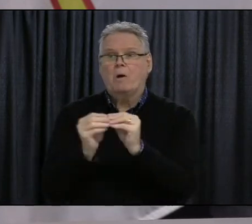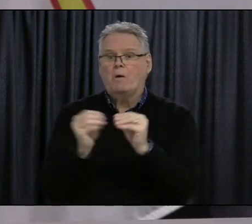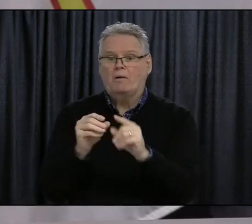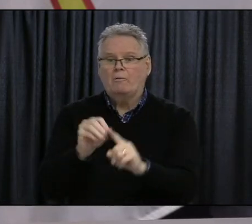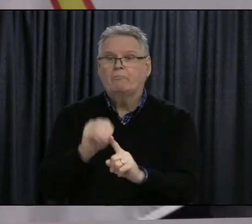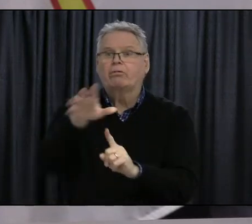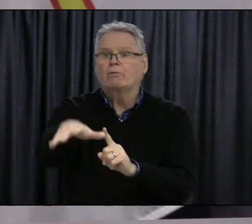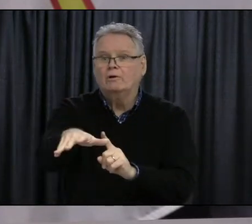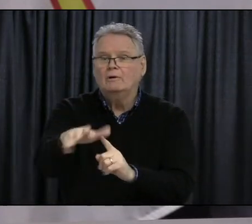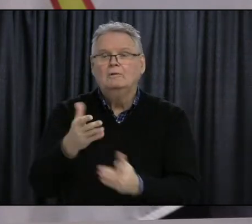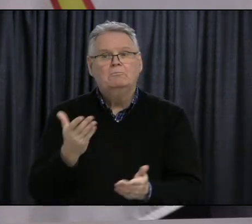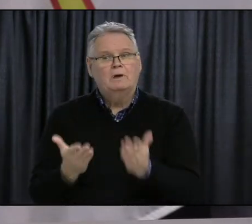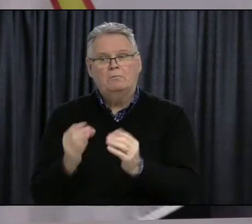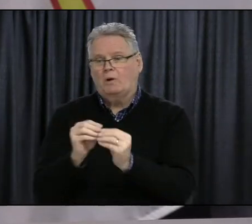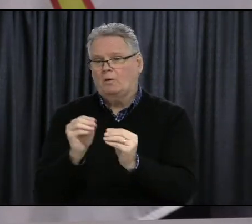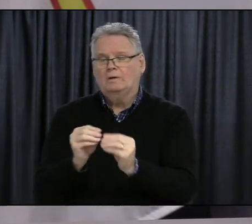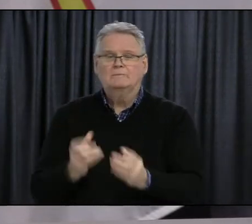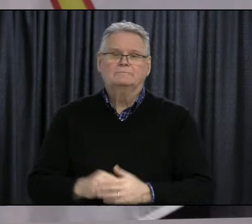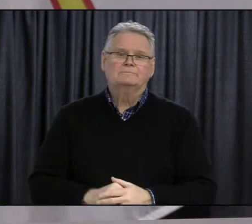testing as well.